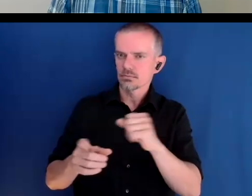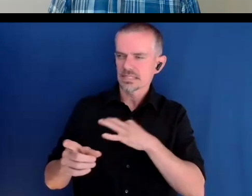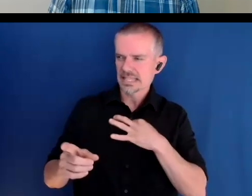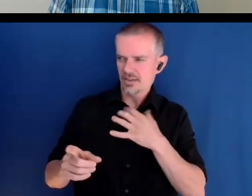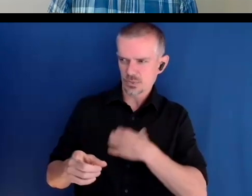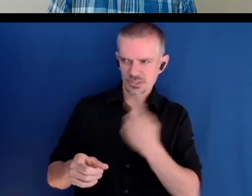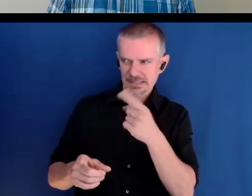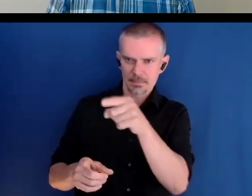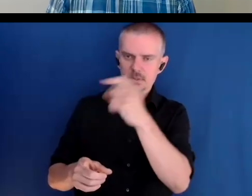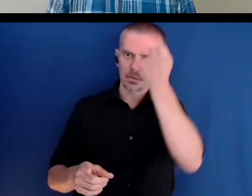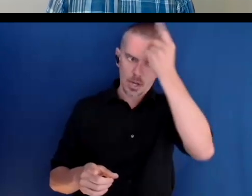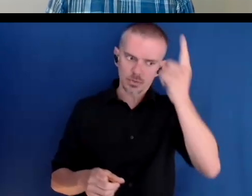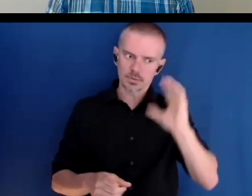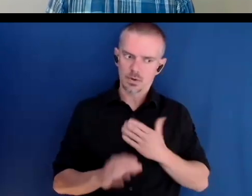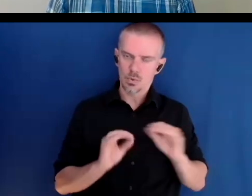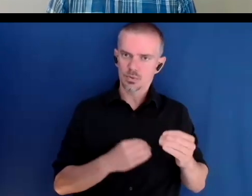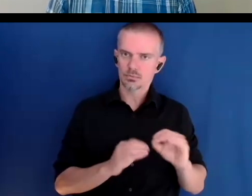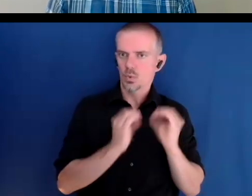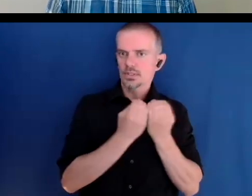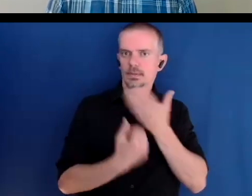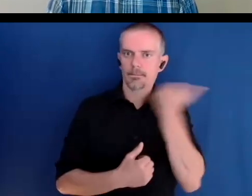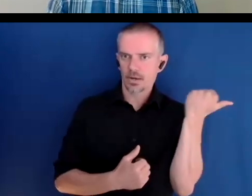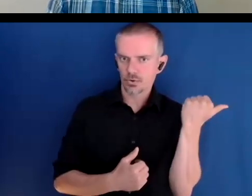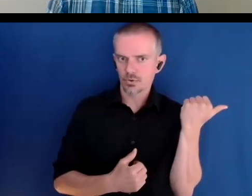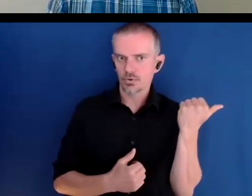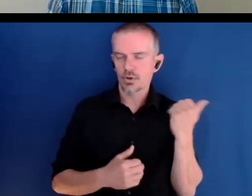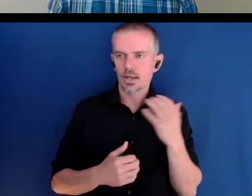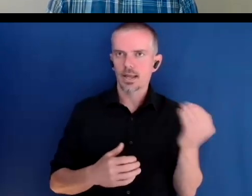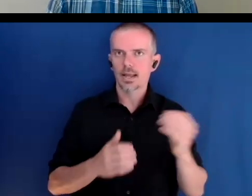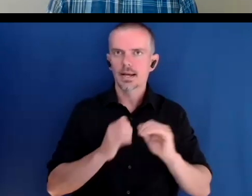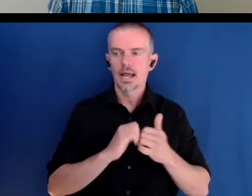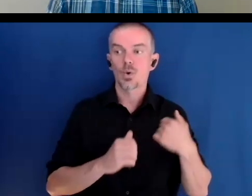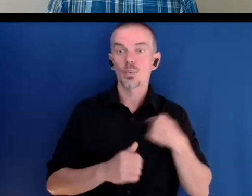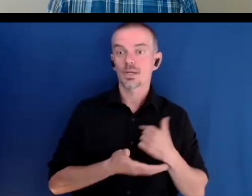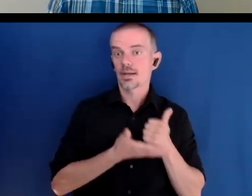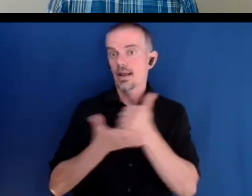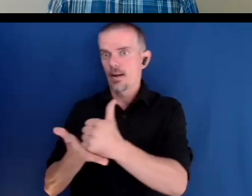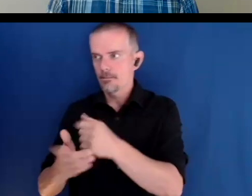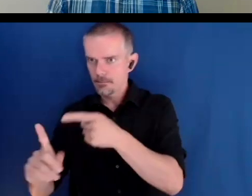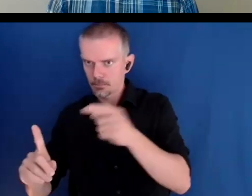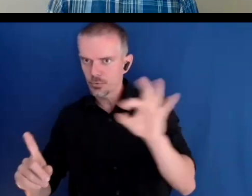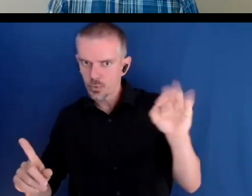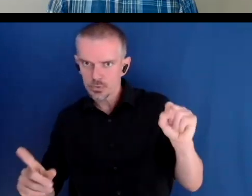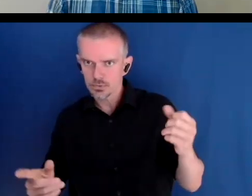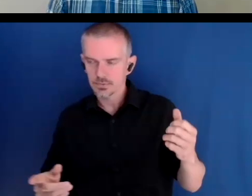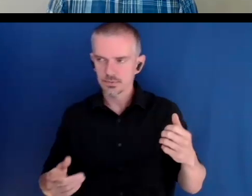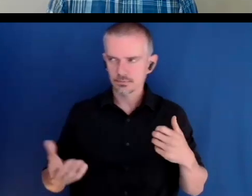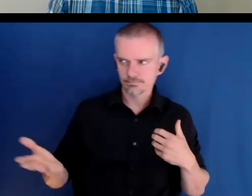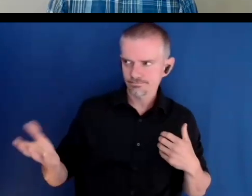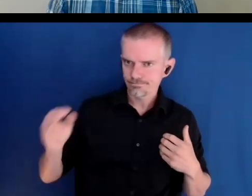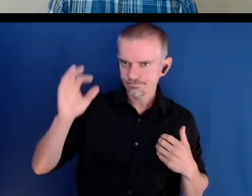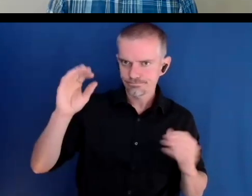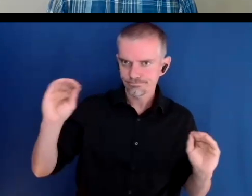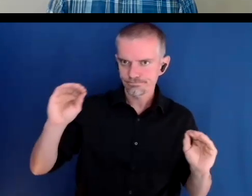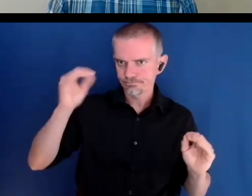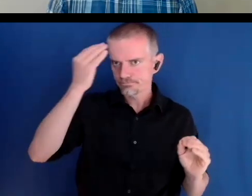bit more about our organization and how we might really be a help to the agency. And so I